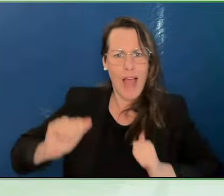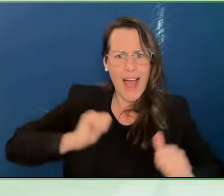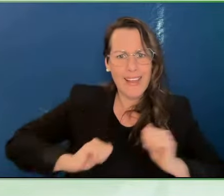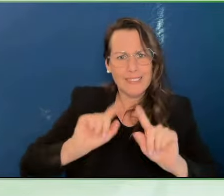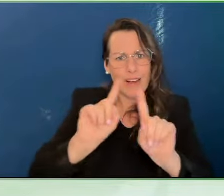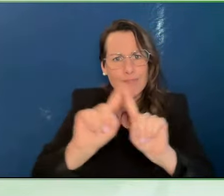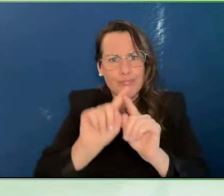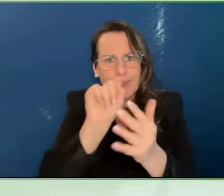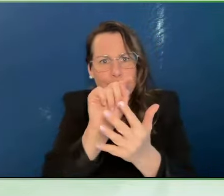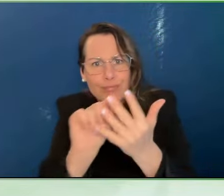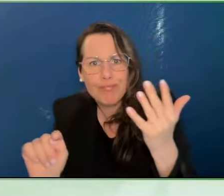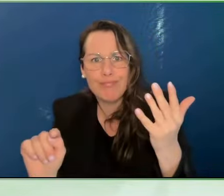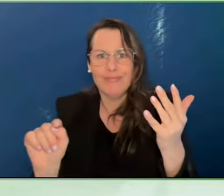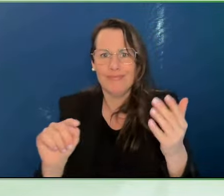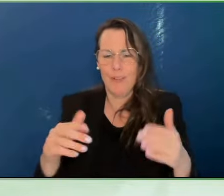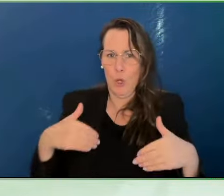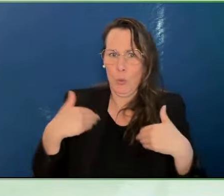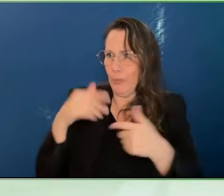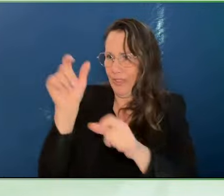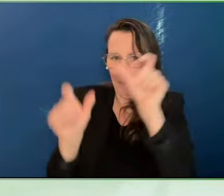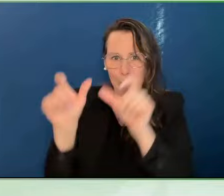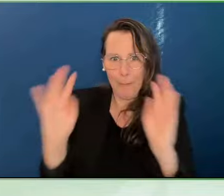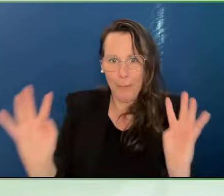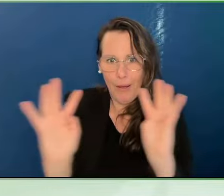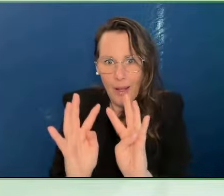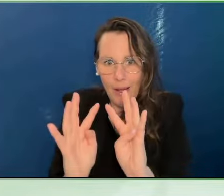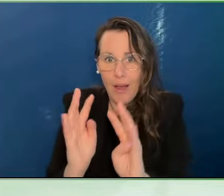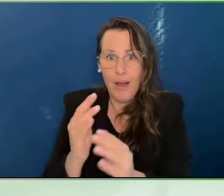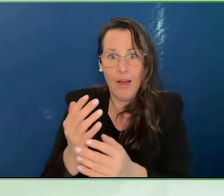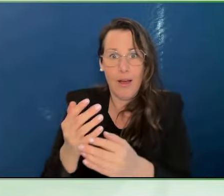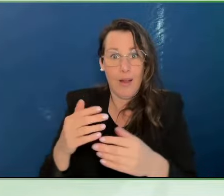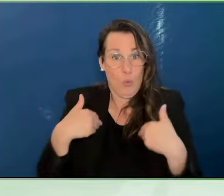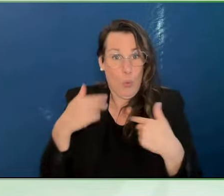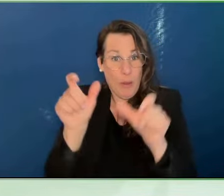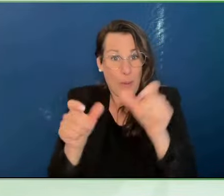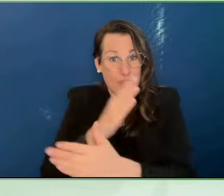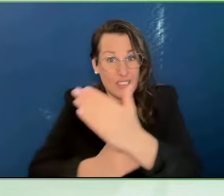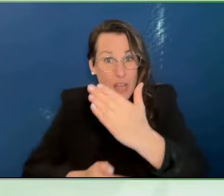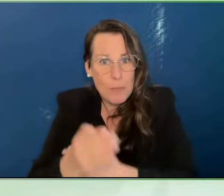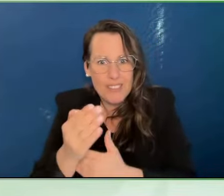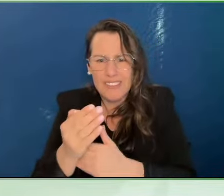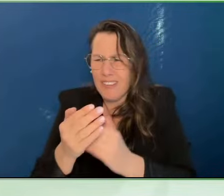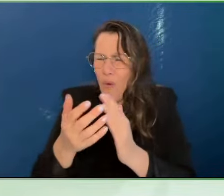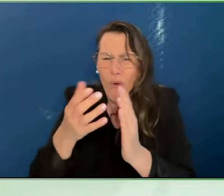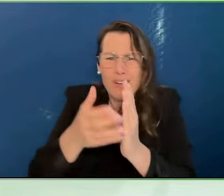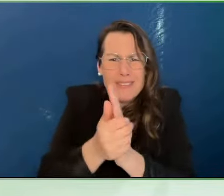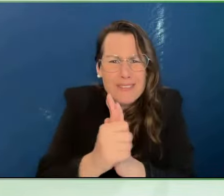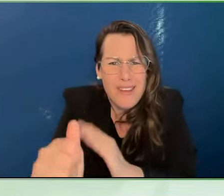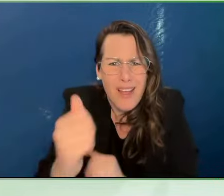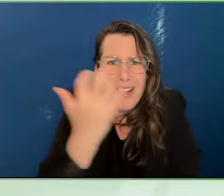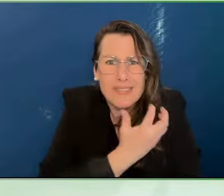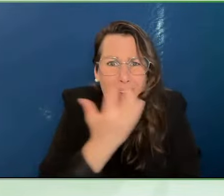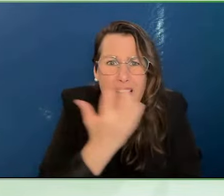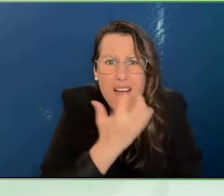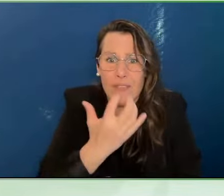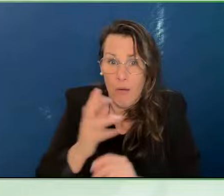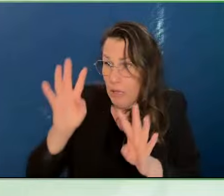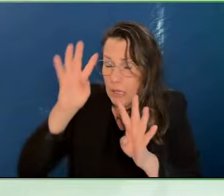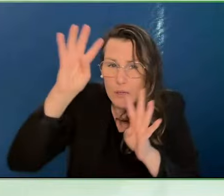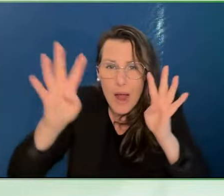to showcase the amazing skills, in addition to entertaining everybody else so that it's not boring, you know? And also we are a